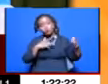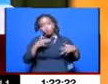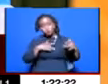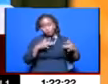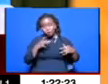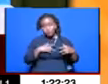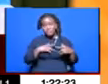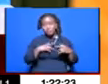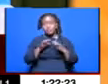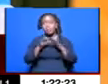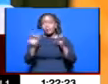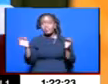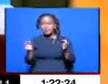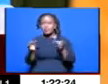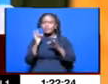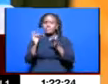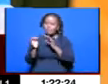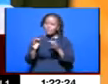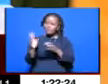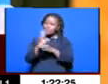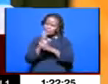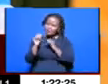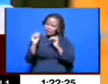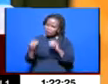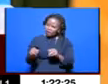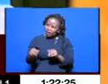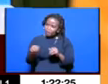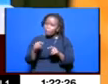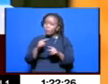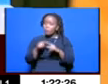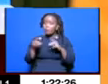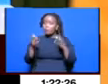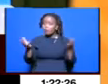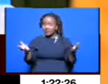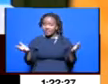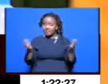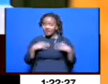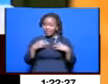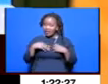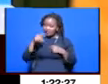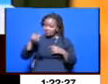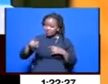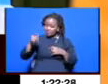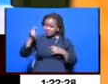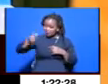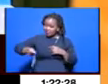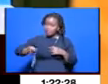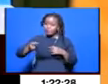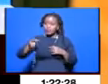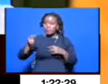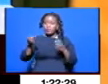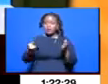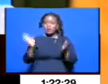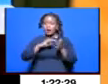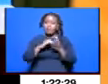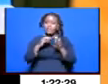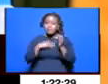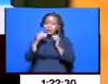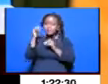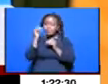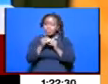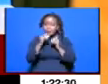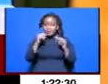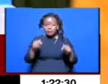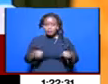extent if it is so applicable, but having arrived at that conclusion, I then limit myself to